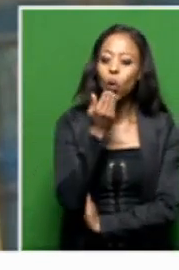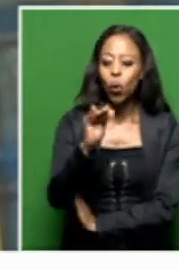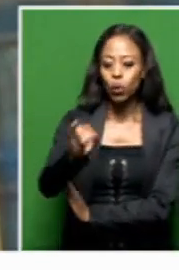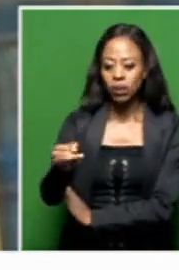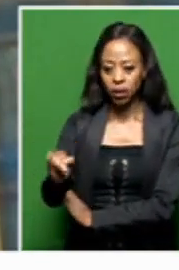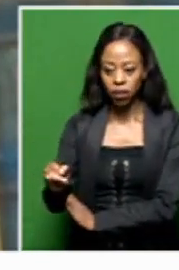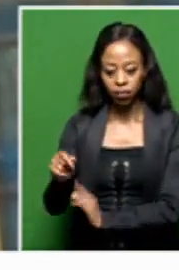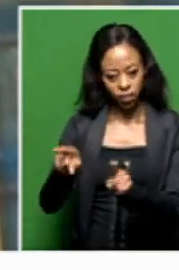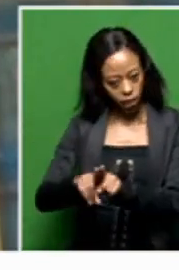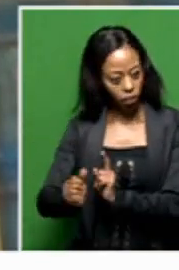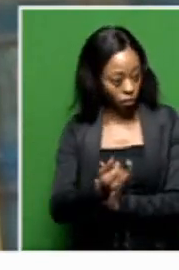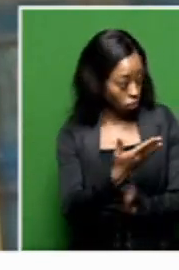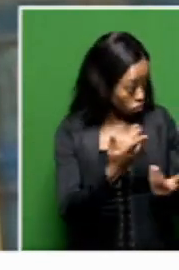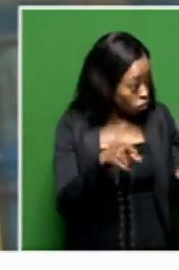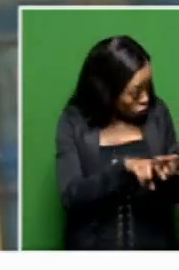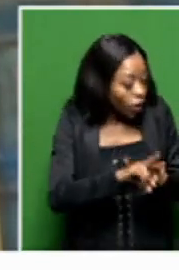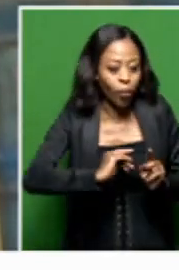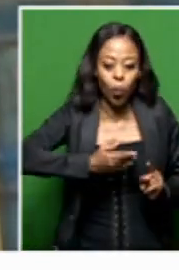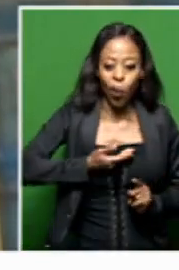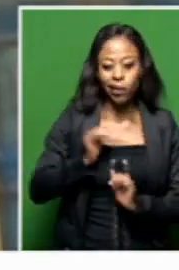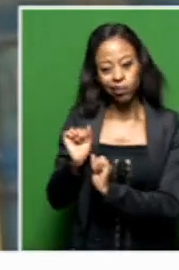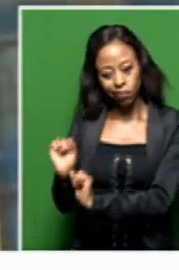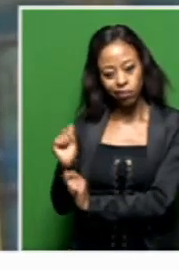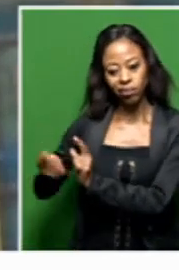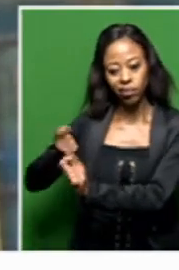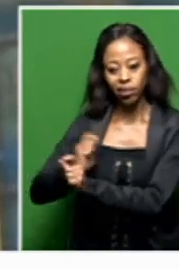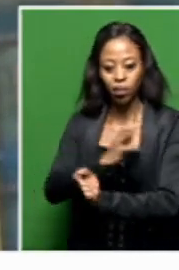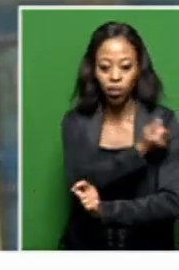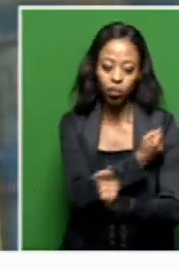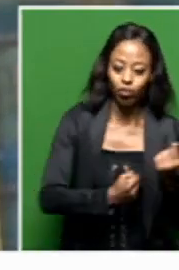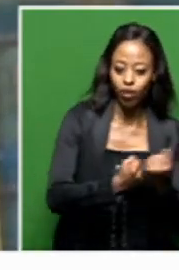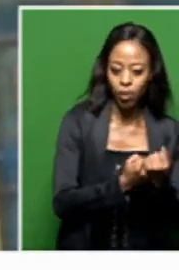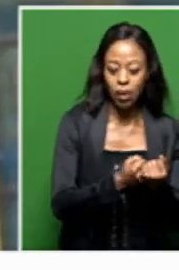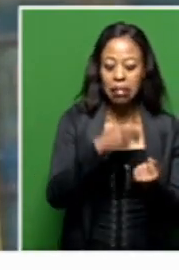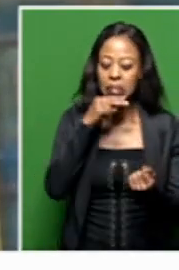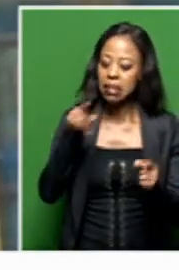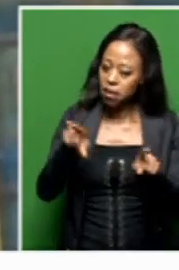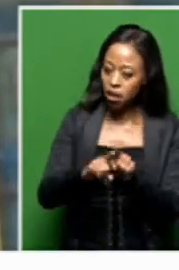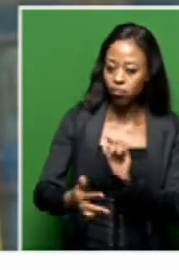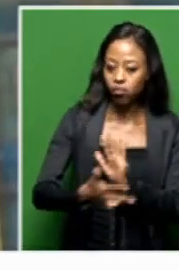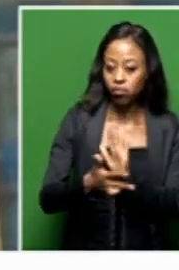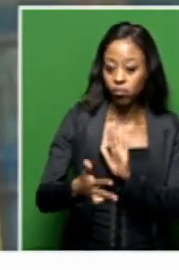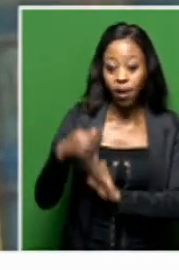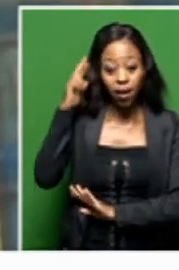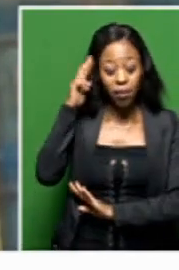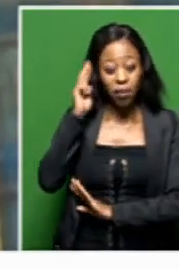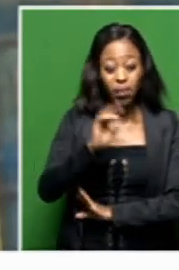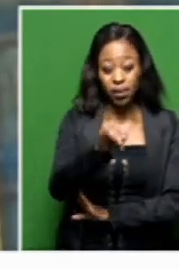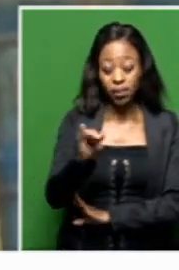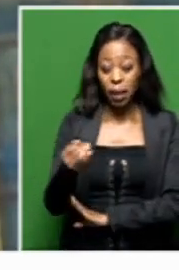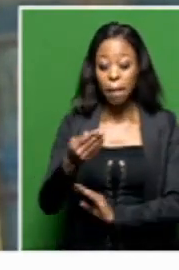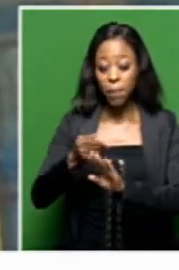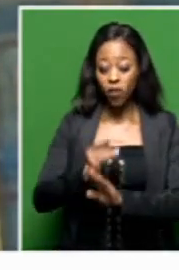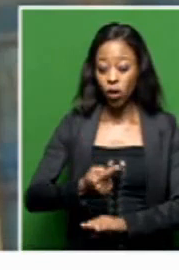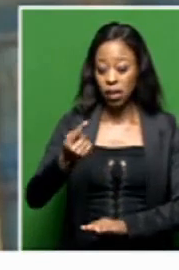Johnson & Johnson for a booster for their vaccine was also approved. And that, remember that Johnson & Johnson is a single